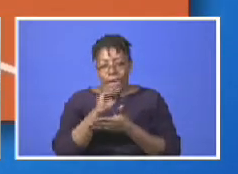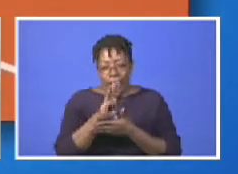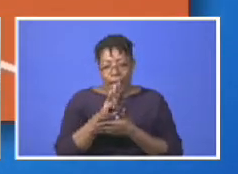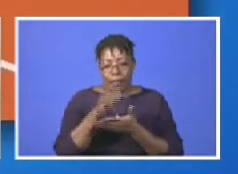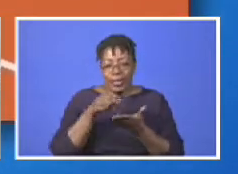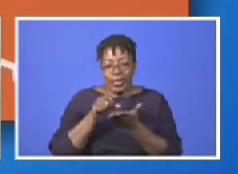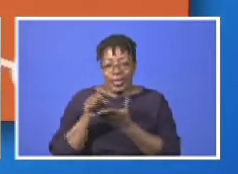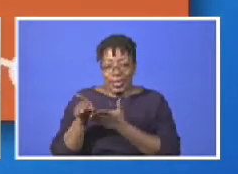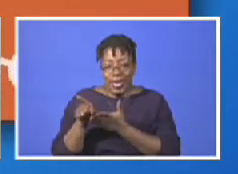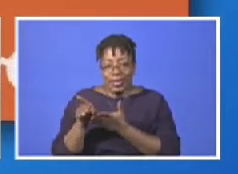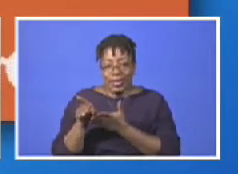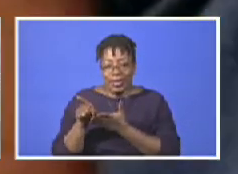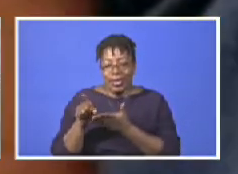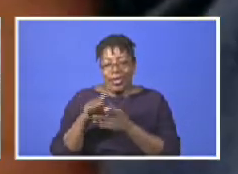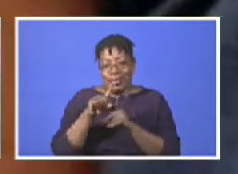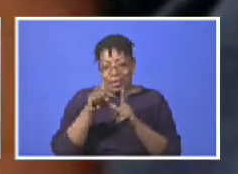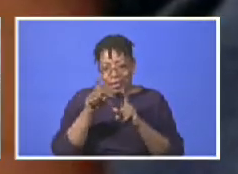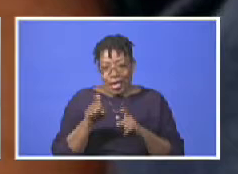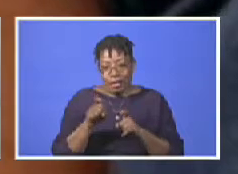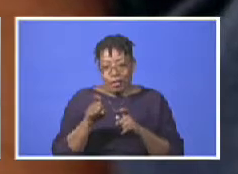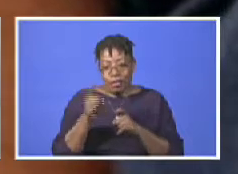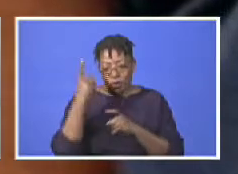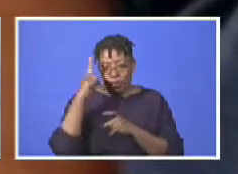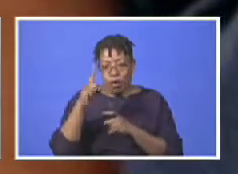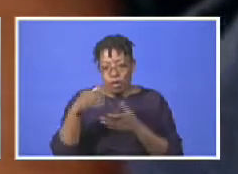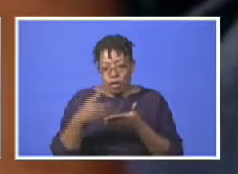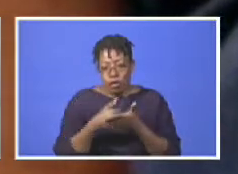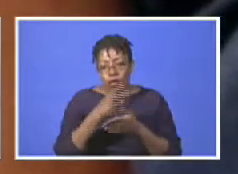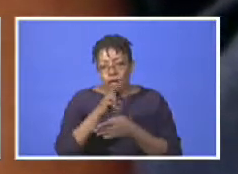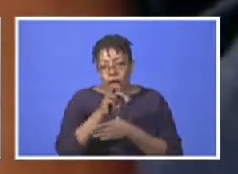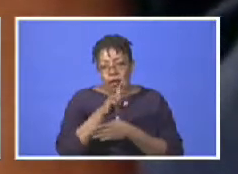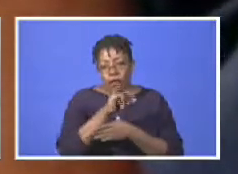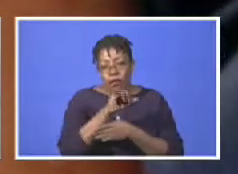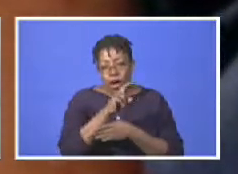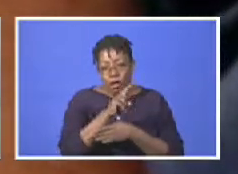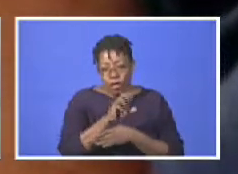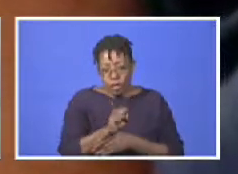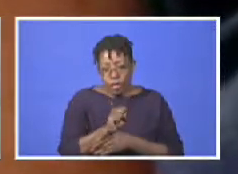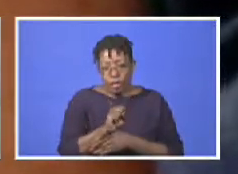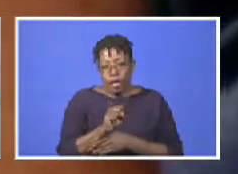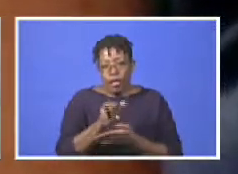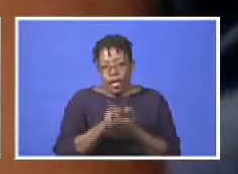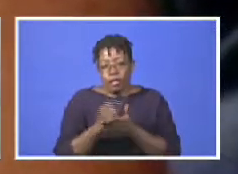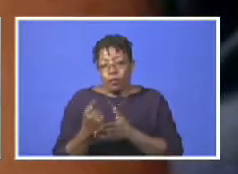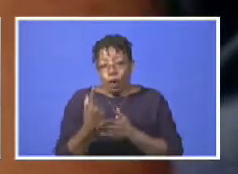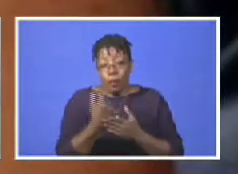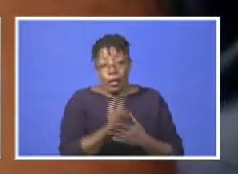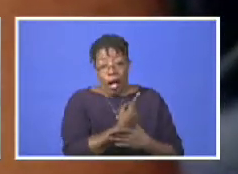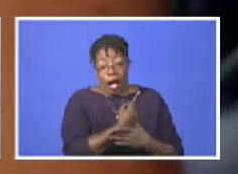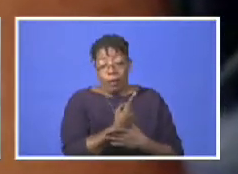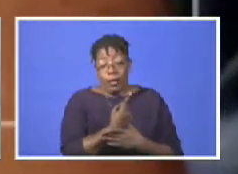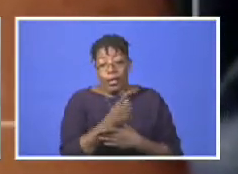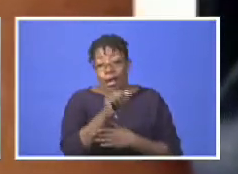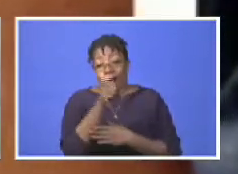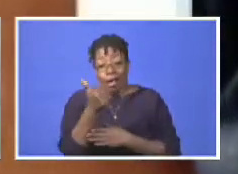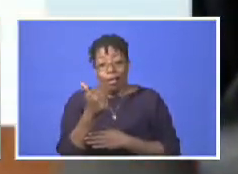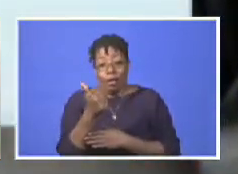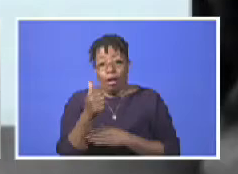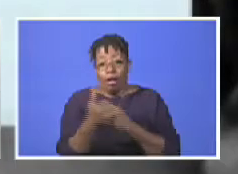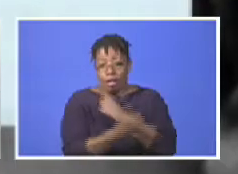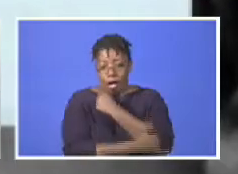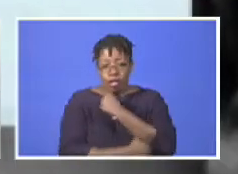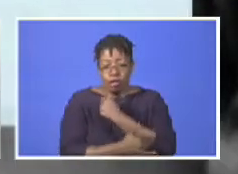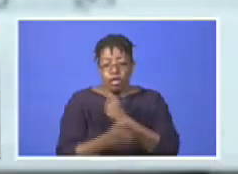samples abroad to be tested for the variant. And with the COVID variants popping up in more countries across the globe, Dr. Forbes